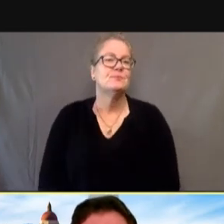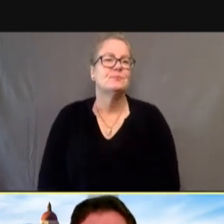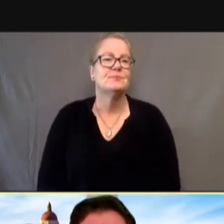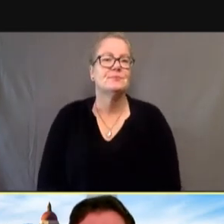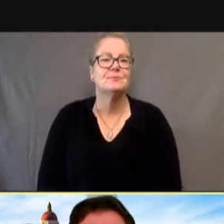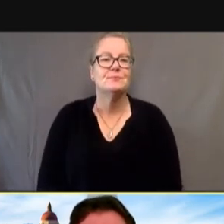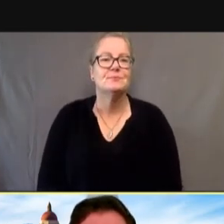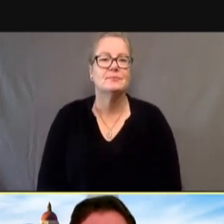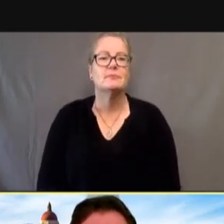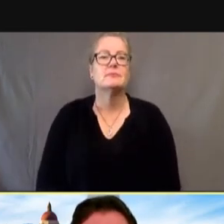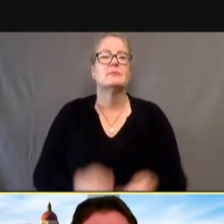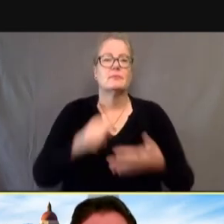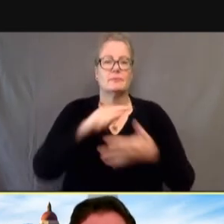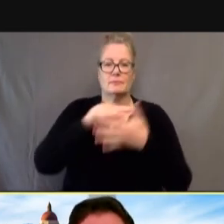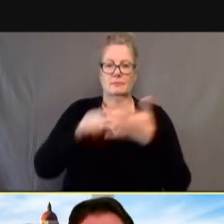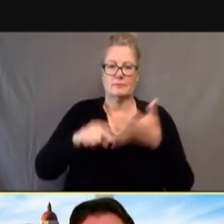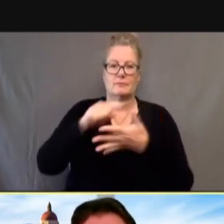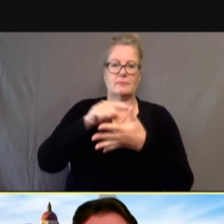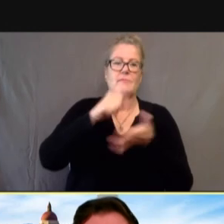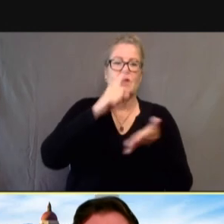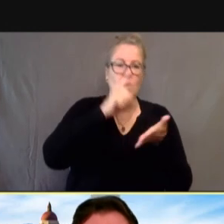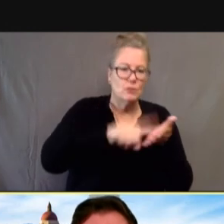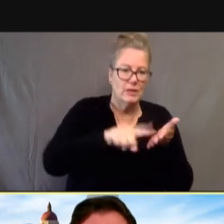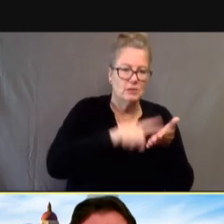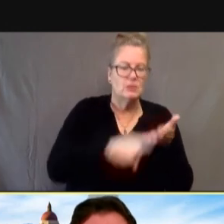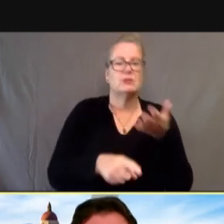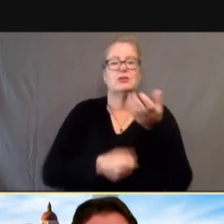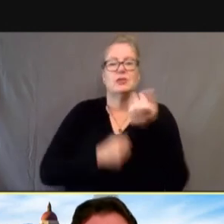research, advocacy, community,